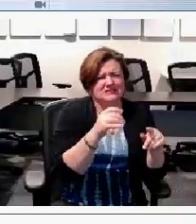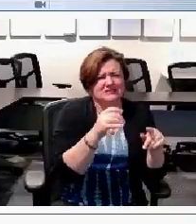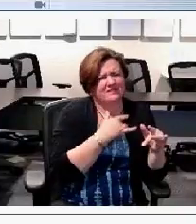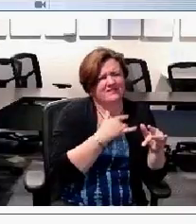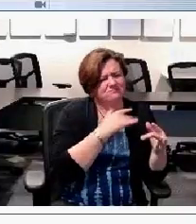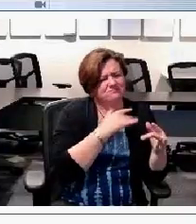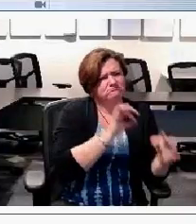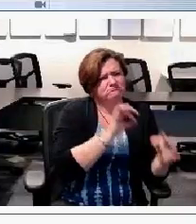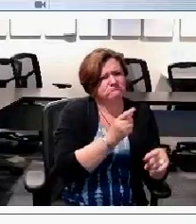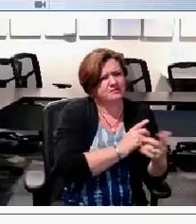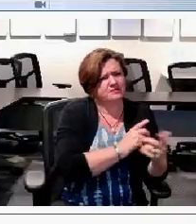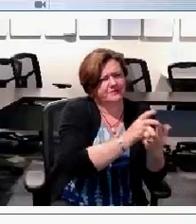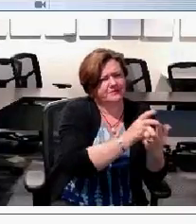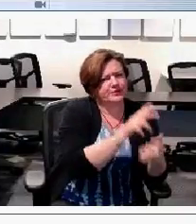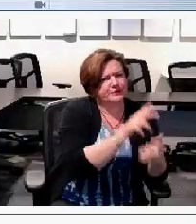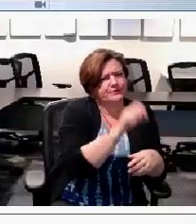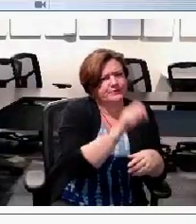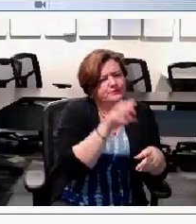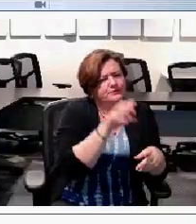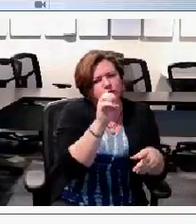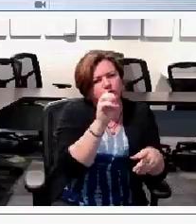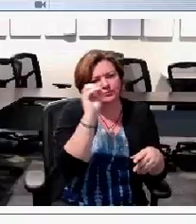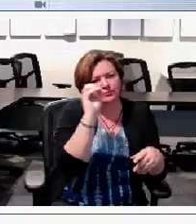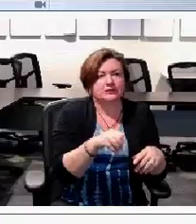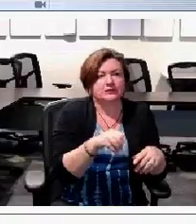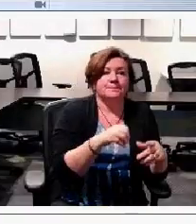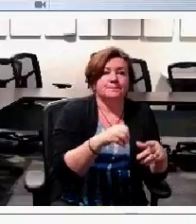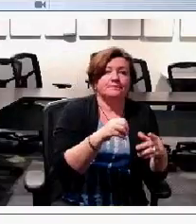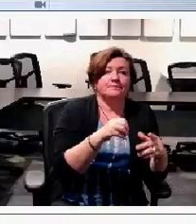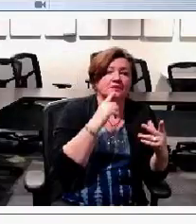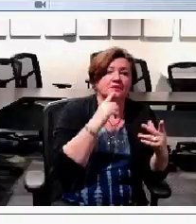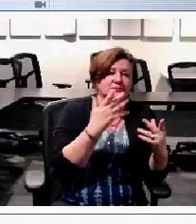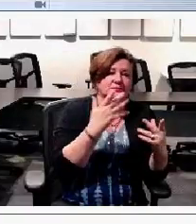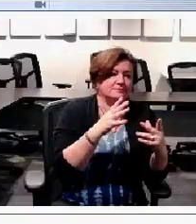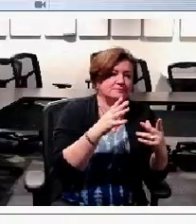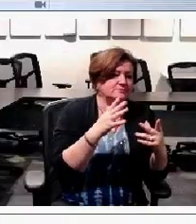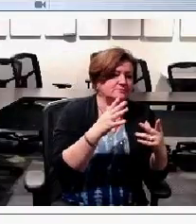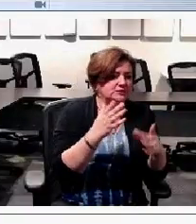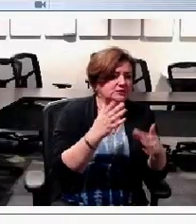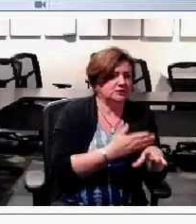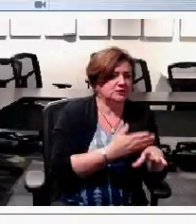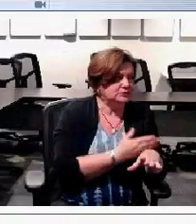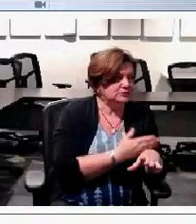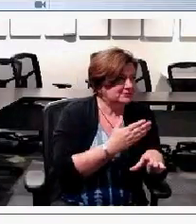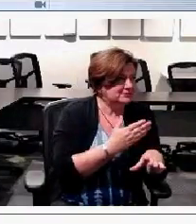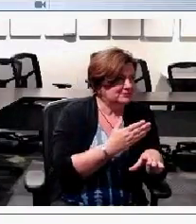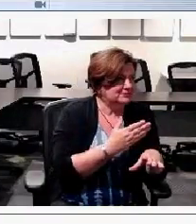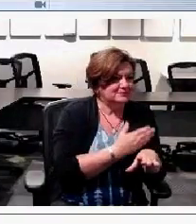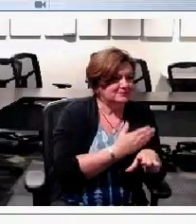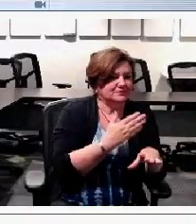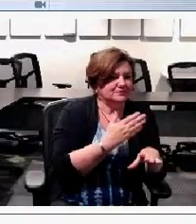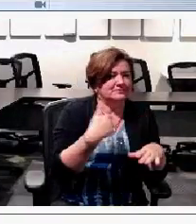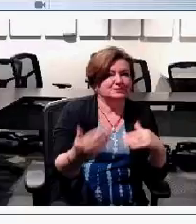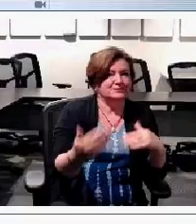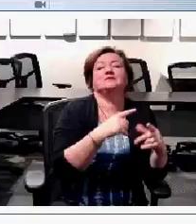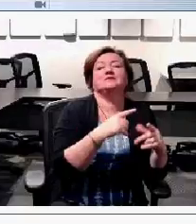on. That number is definitely seems to be increasing all the time. We do a lot of work